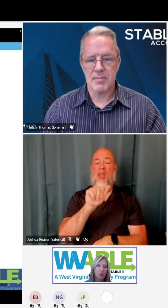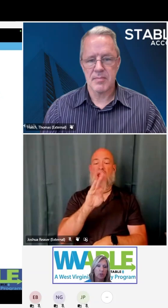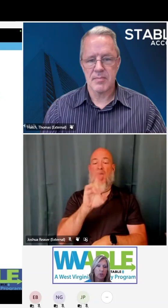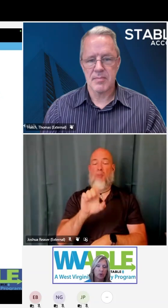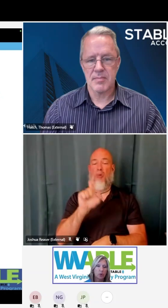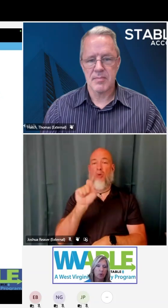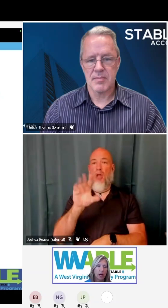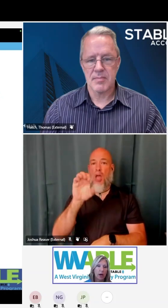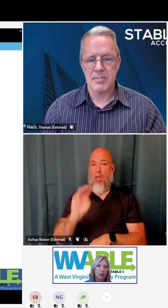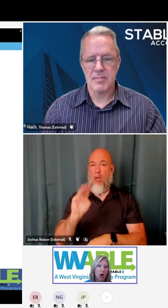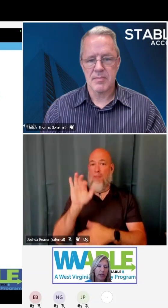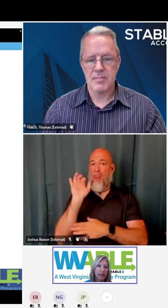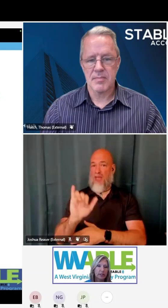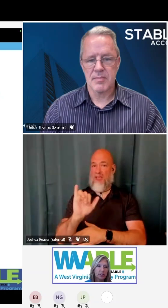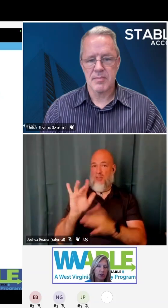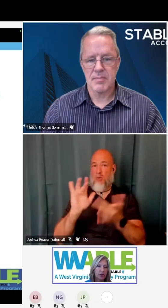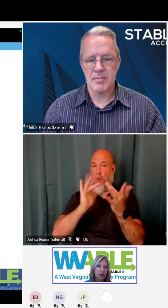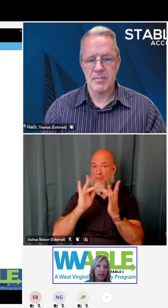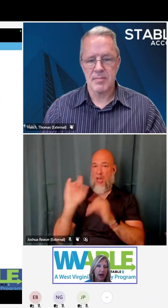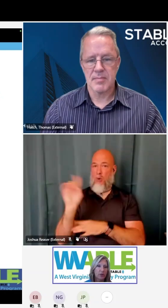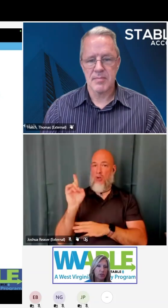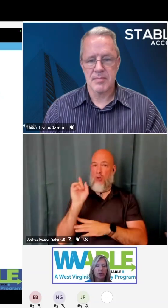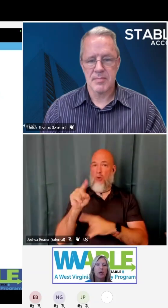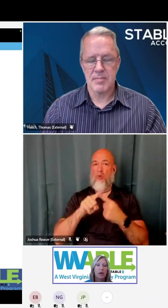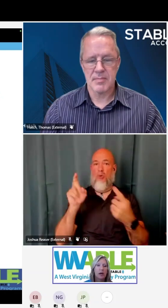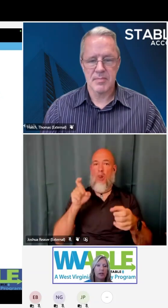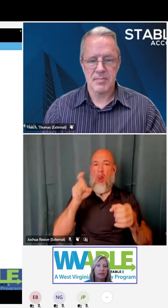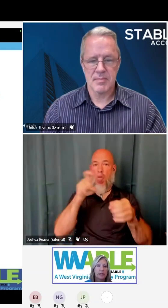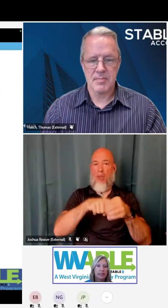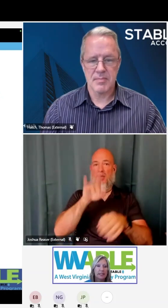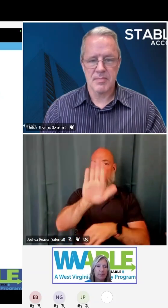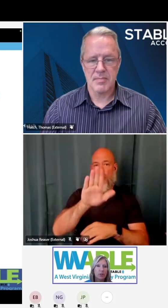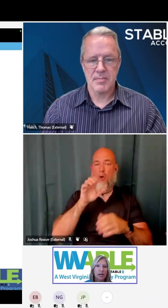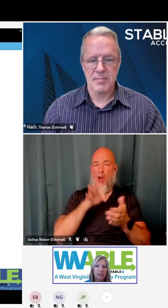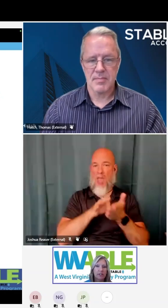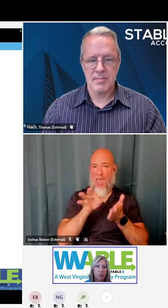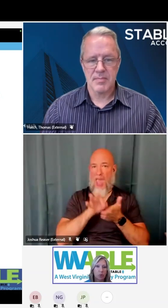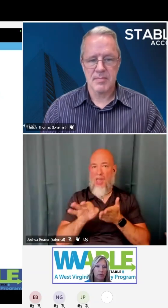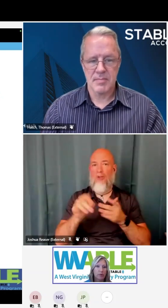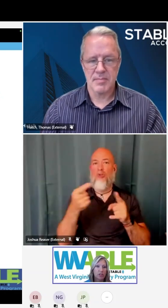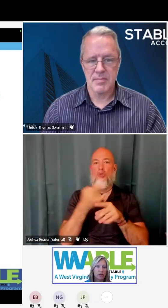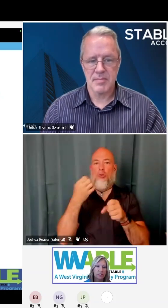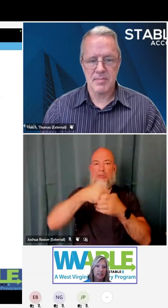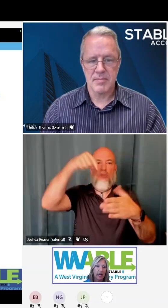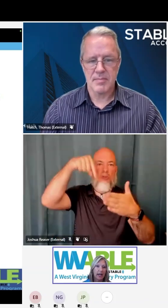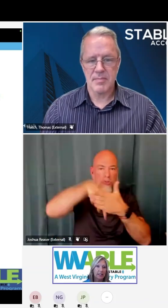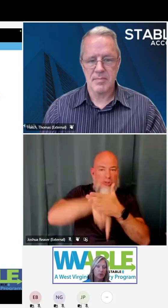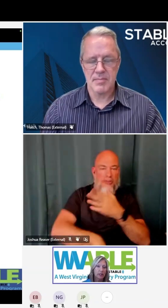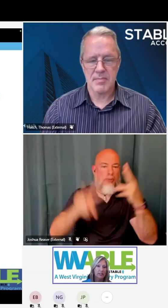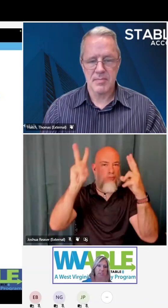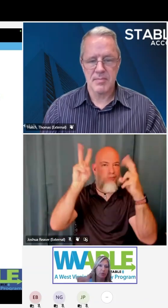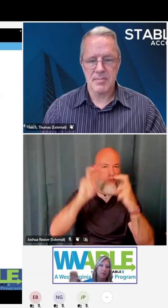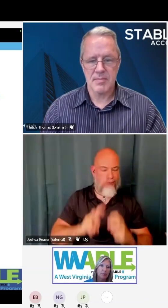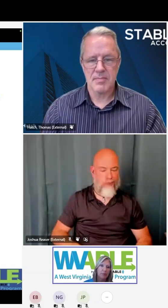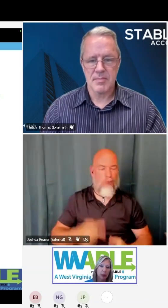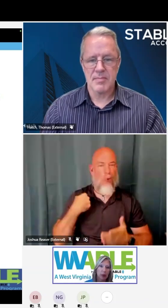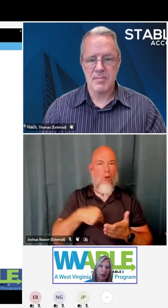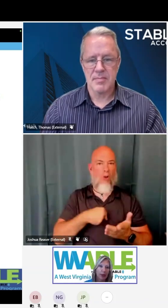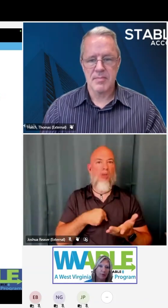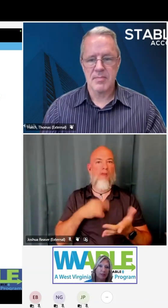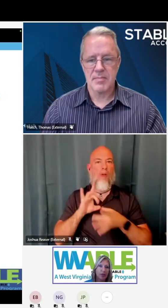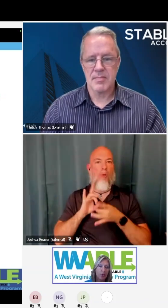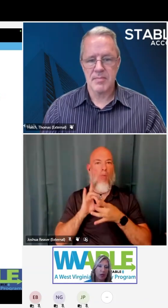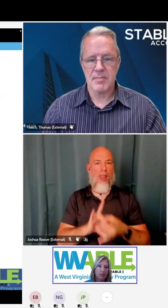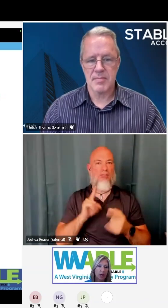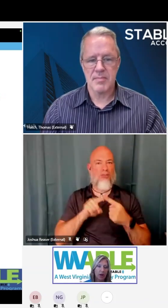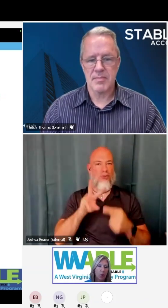you go to log in to your account to get a deeper dive into what we've shared today as it relates to WVABLE